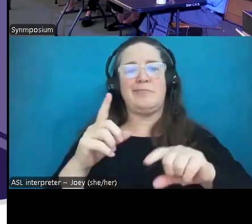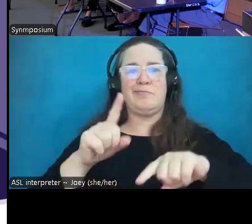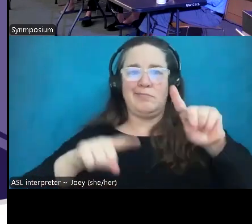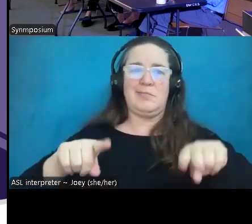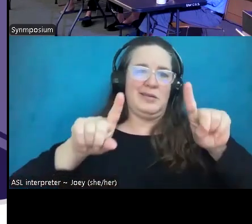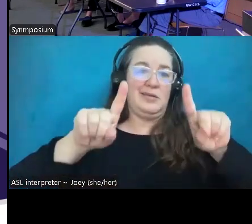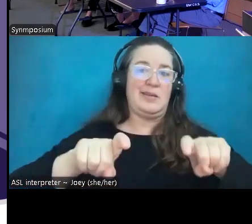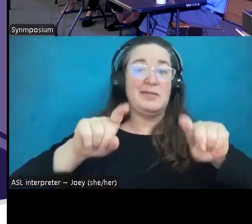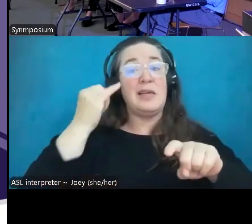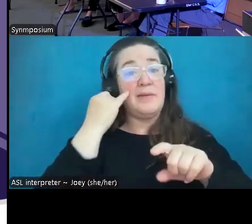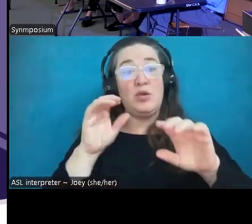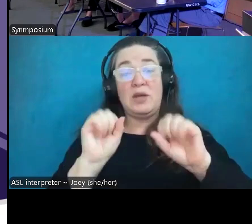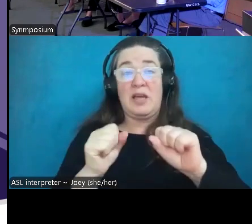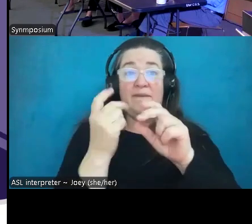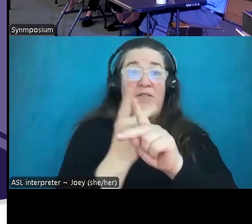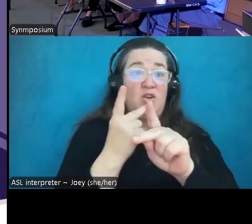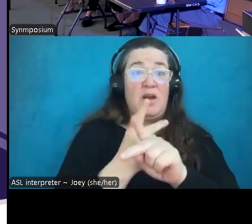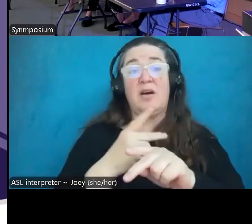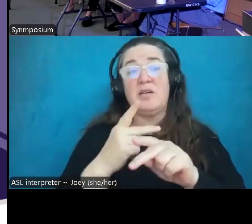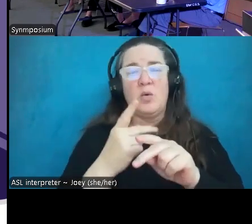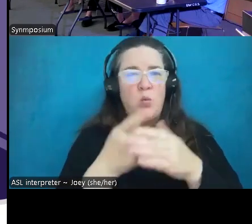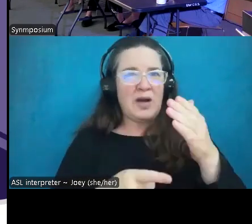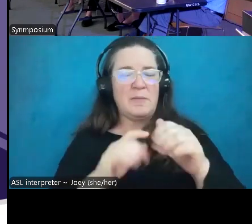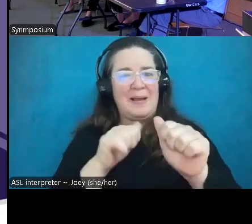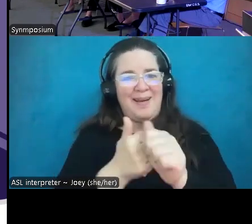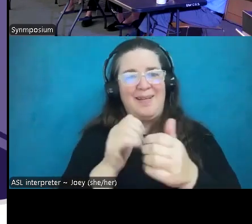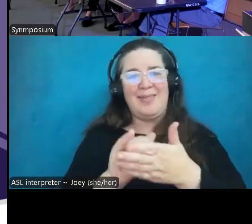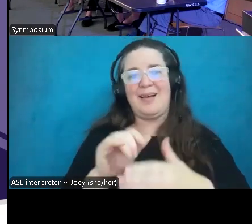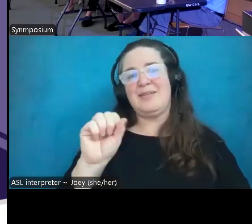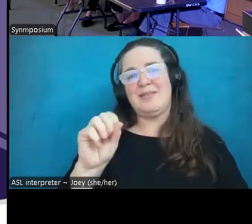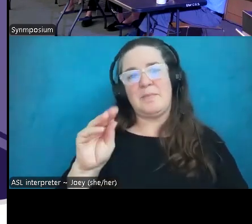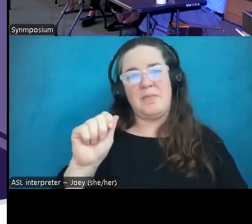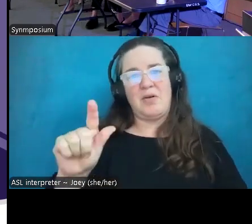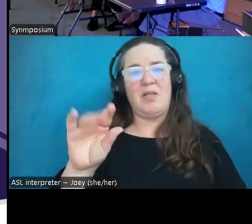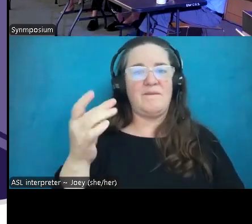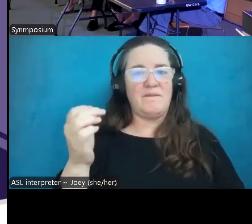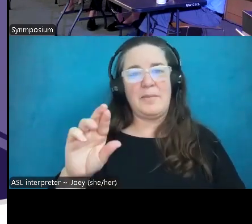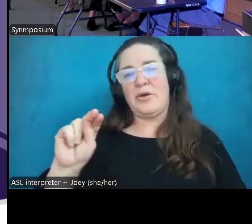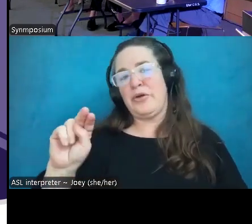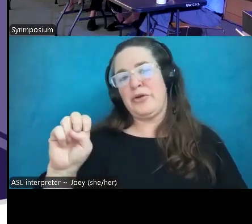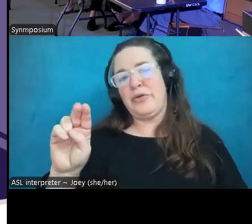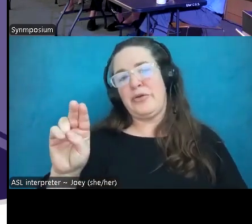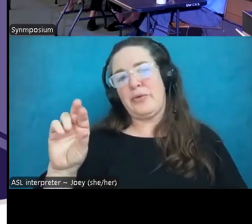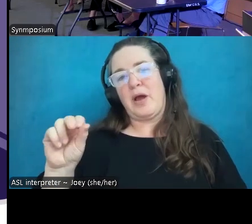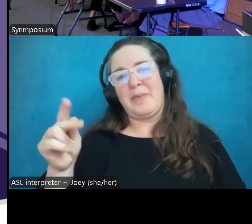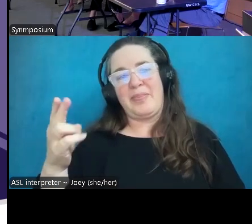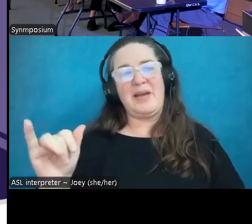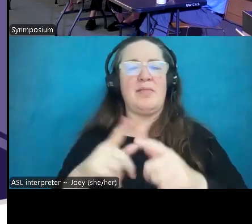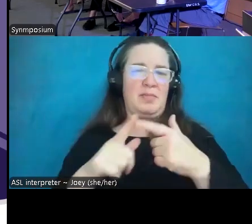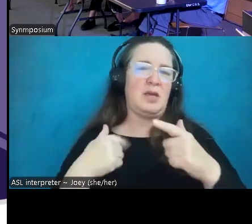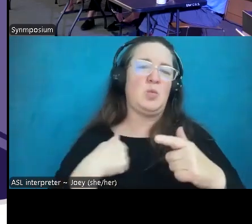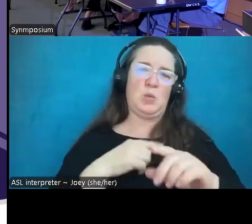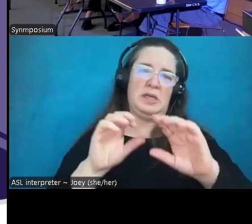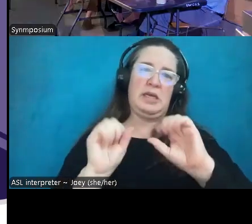fiber neuropathy, then you're in a better position to look at treatments for it. So. That's excellent. Thank you very, very